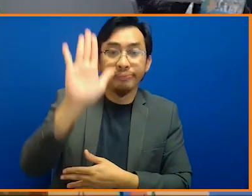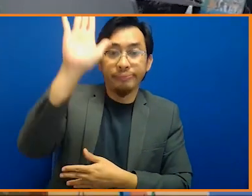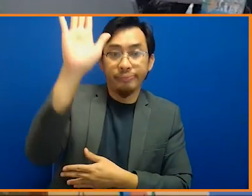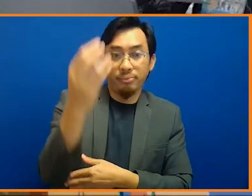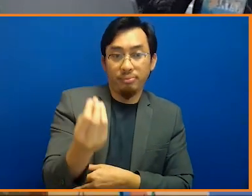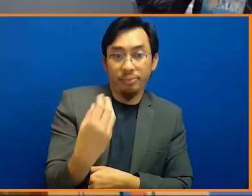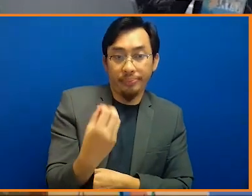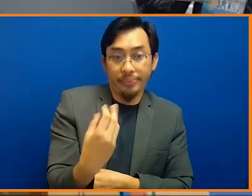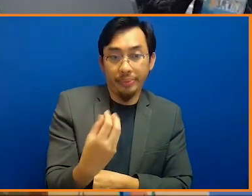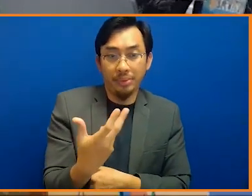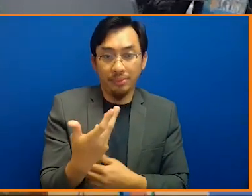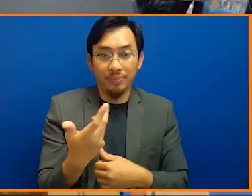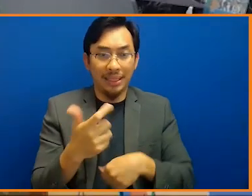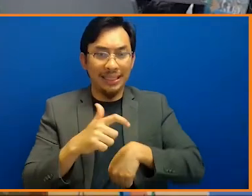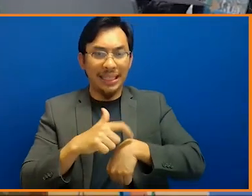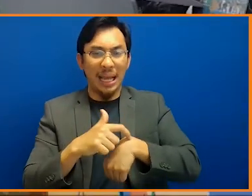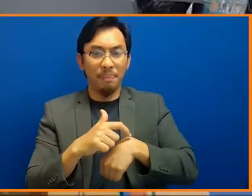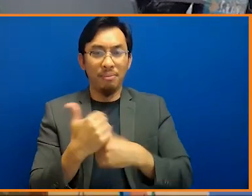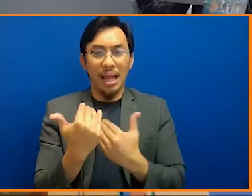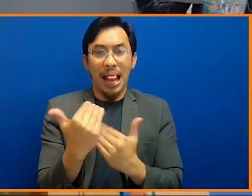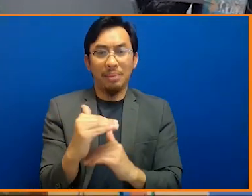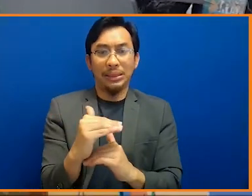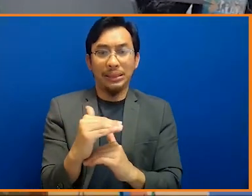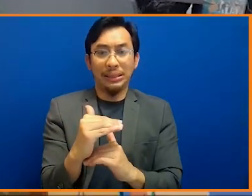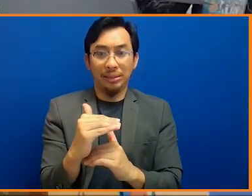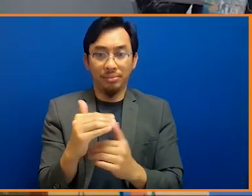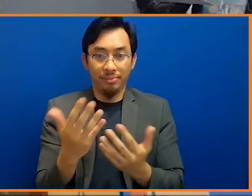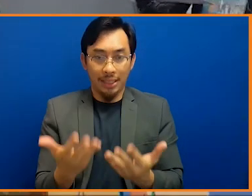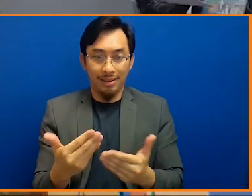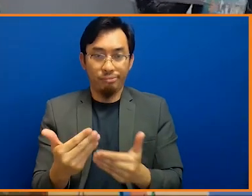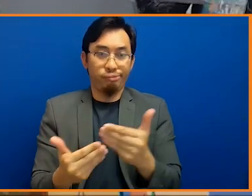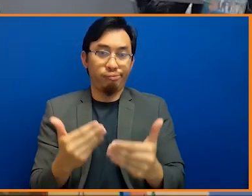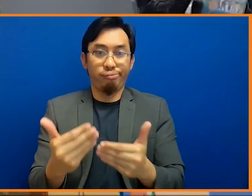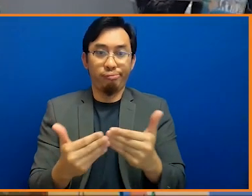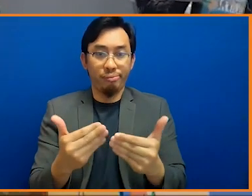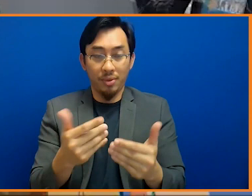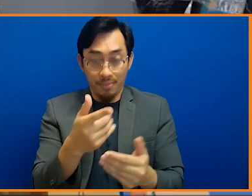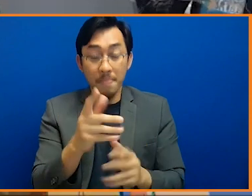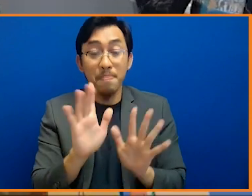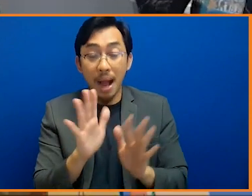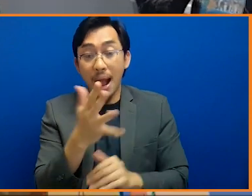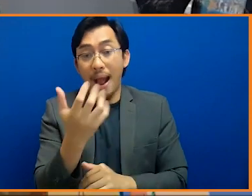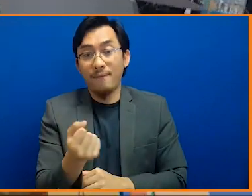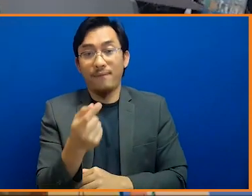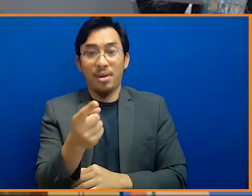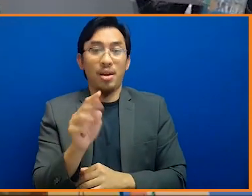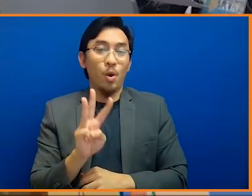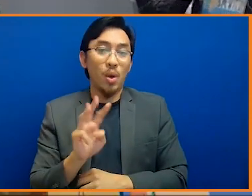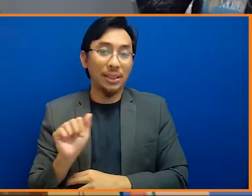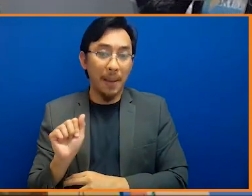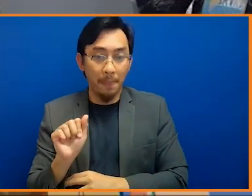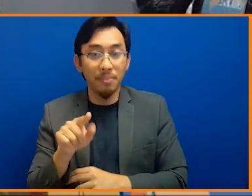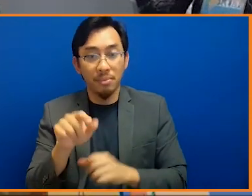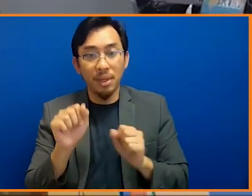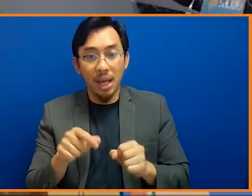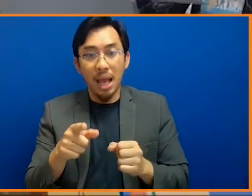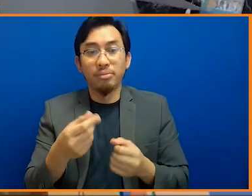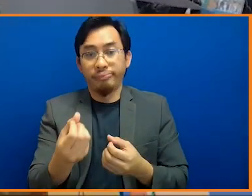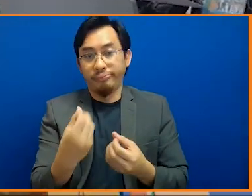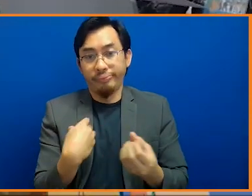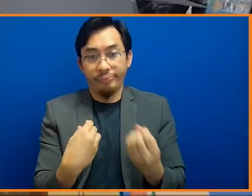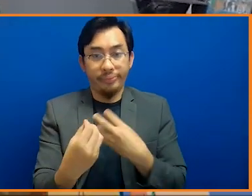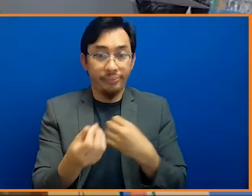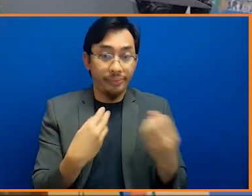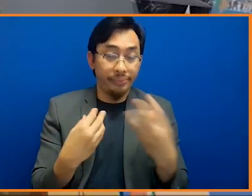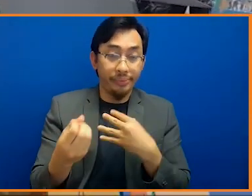your questions. It's very limited time when the session's been going on. You still have the WhatsApp group. You can just post